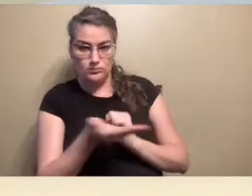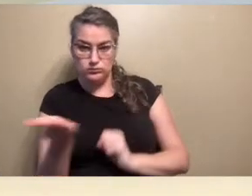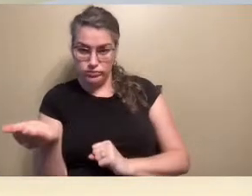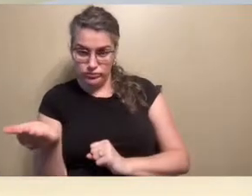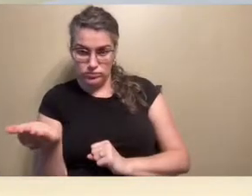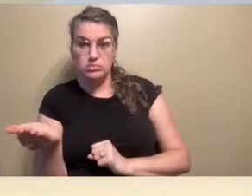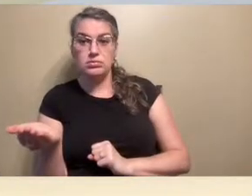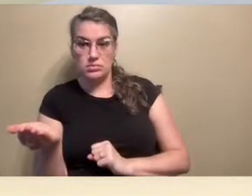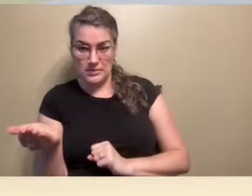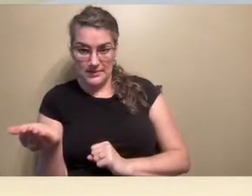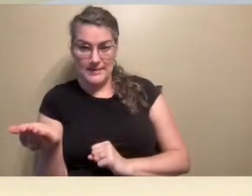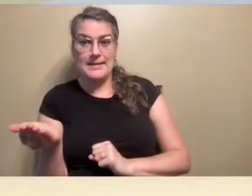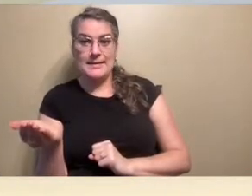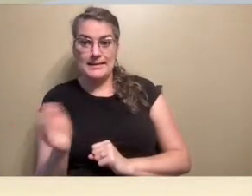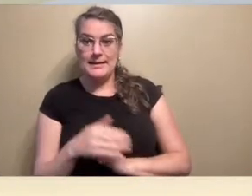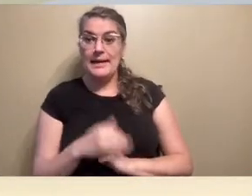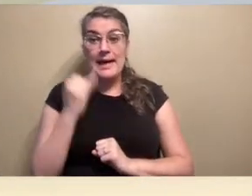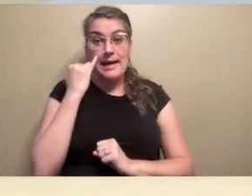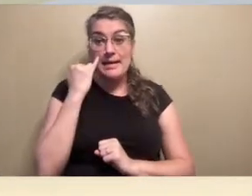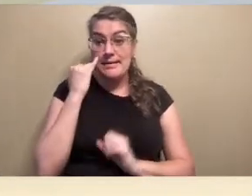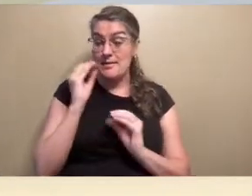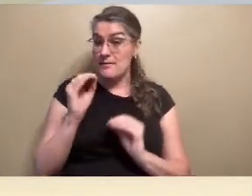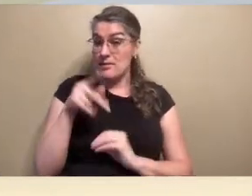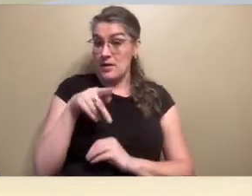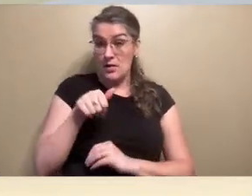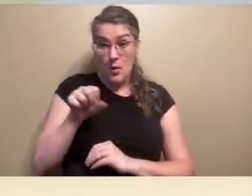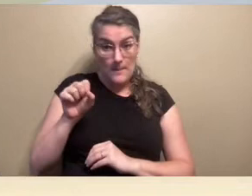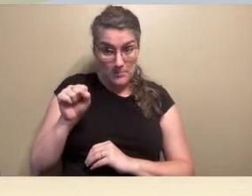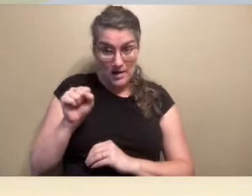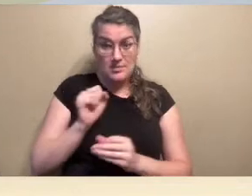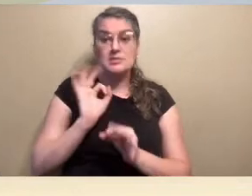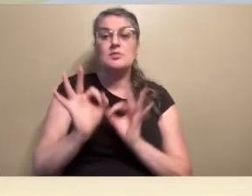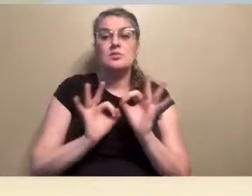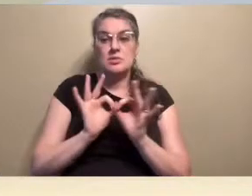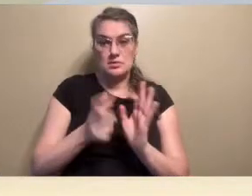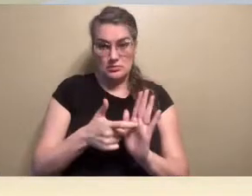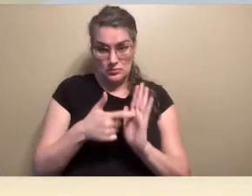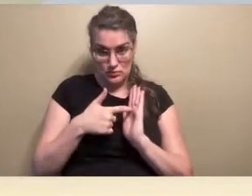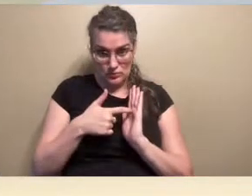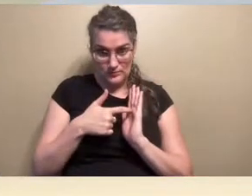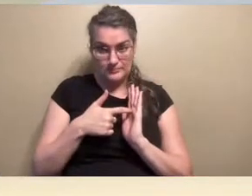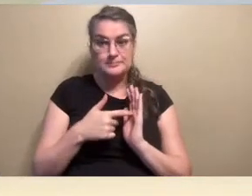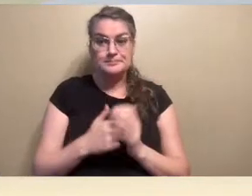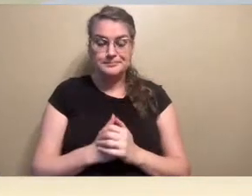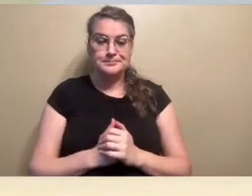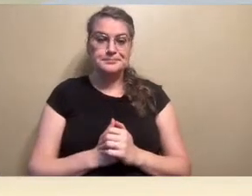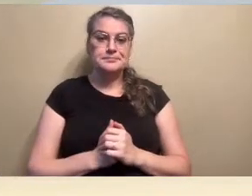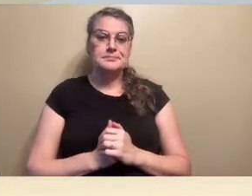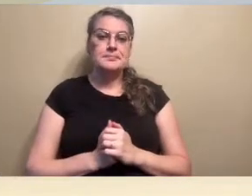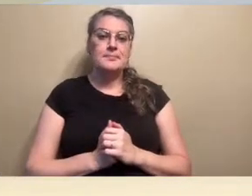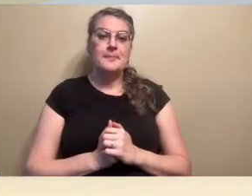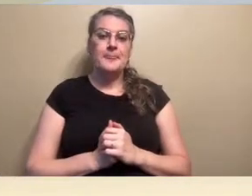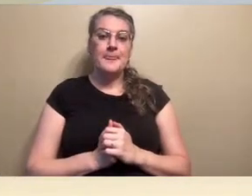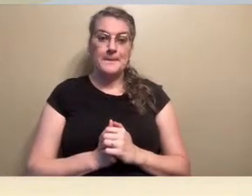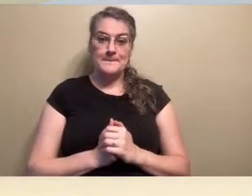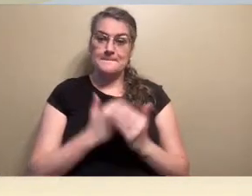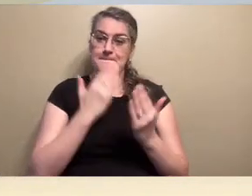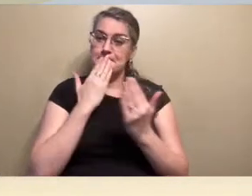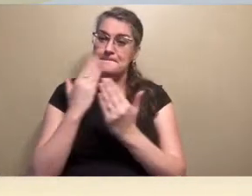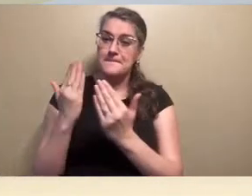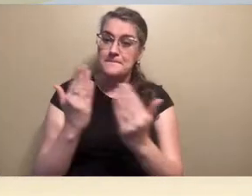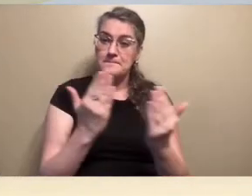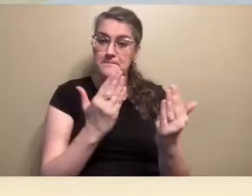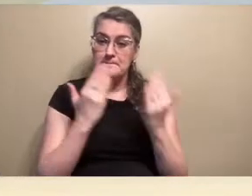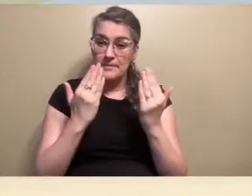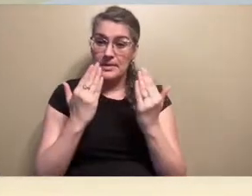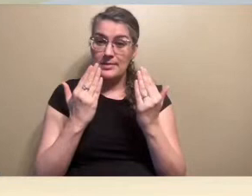at point of entry, along with unvaccinated individuals from within Atlantic Canada. Thank you to our partners at Justice